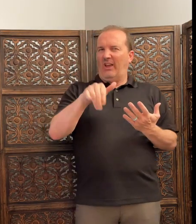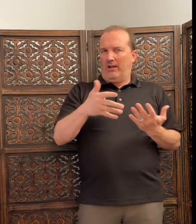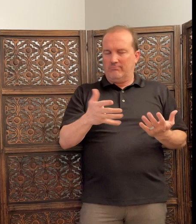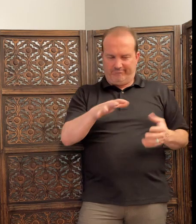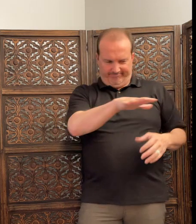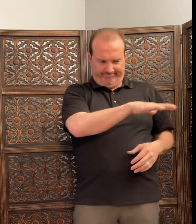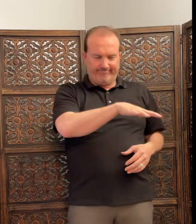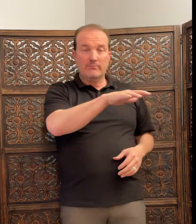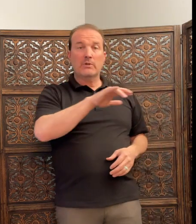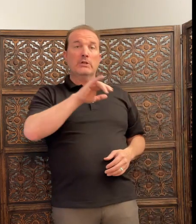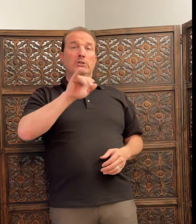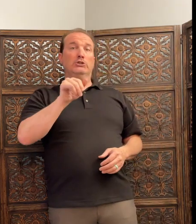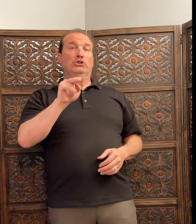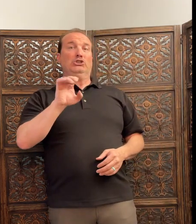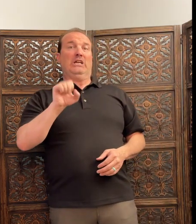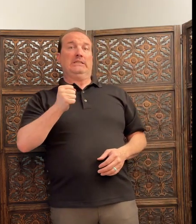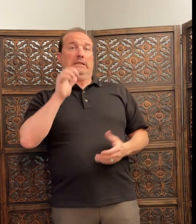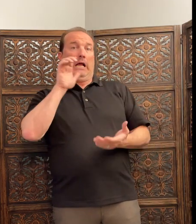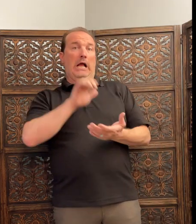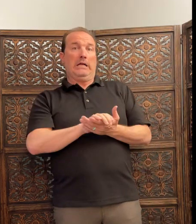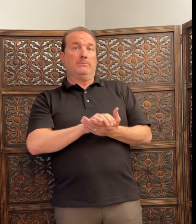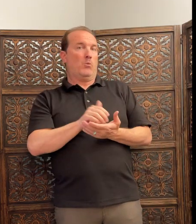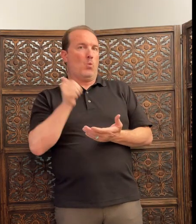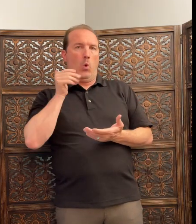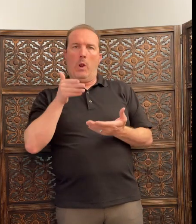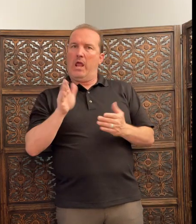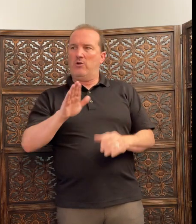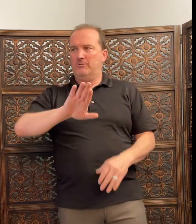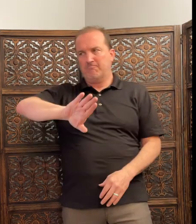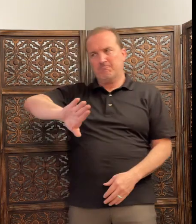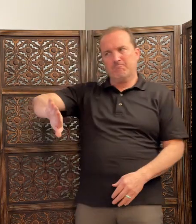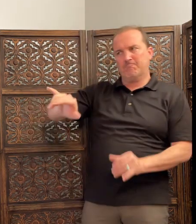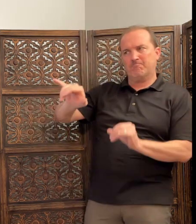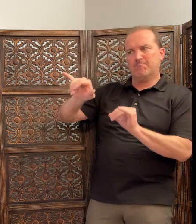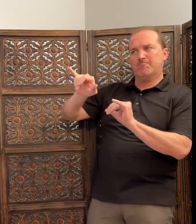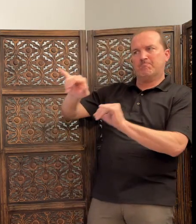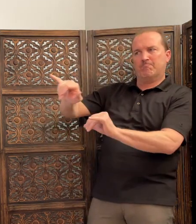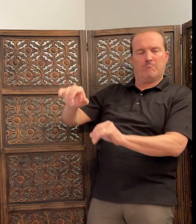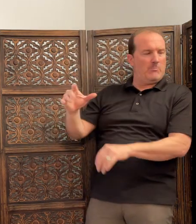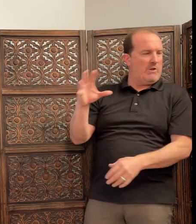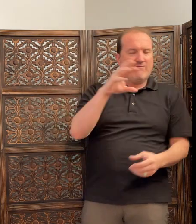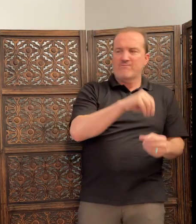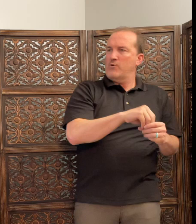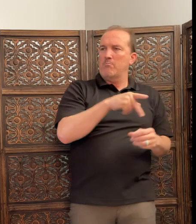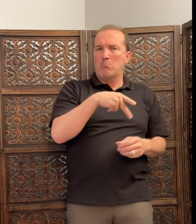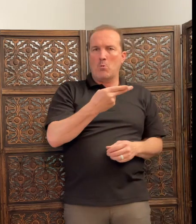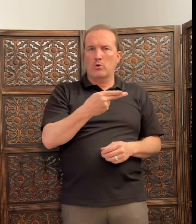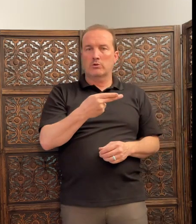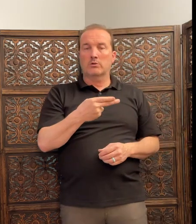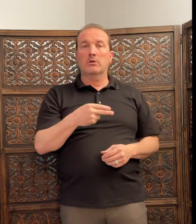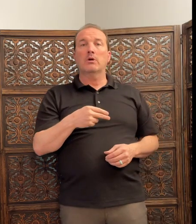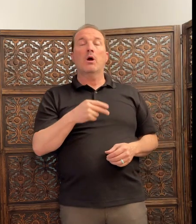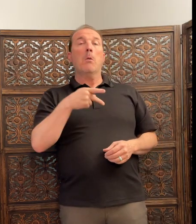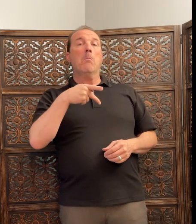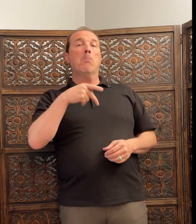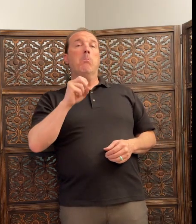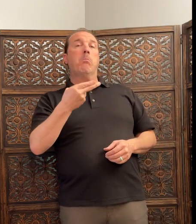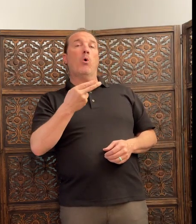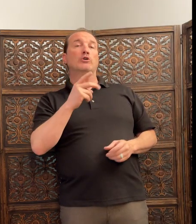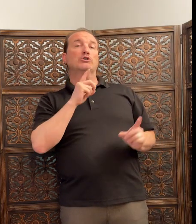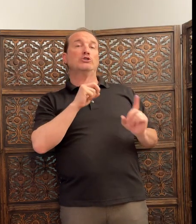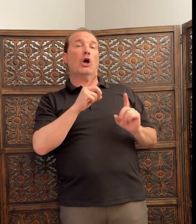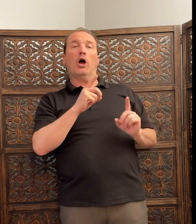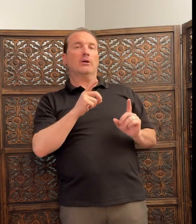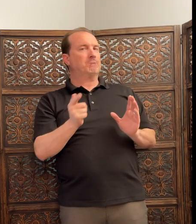such. Because Janie's husband will not allow her to participate in the community gatherings on the porch, or as Hurston likes to call